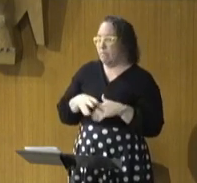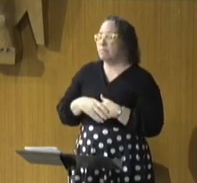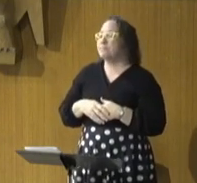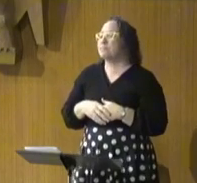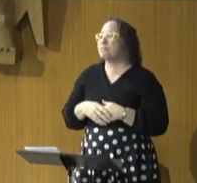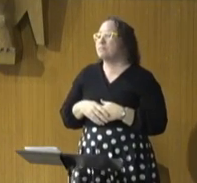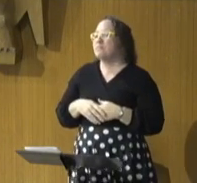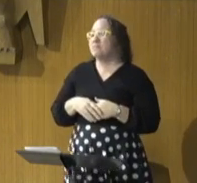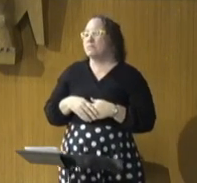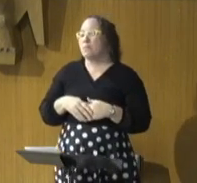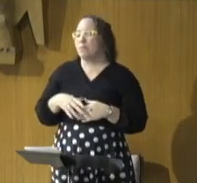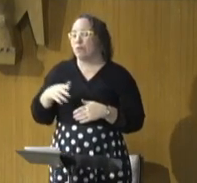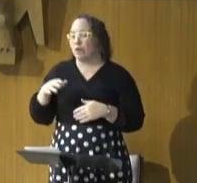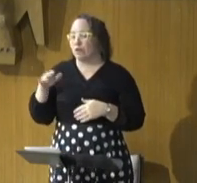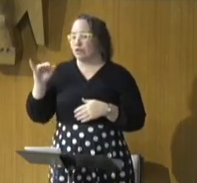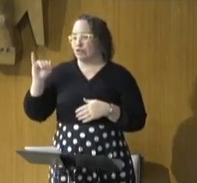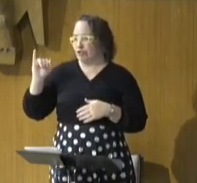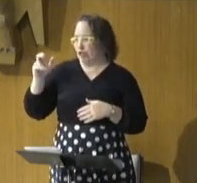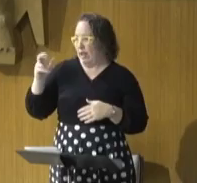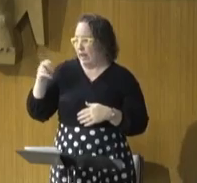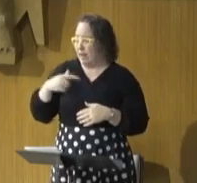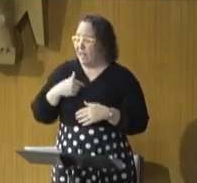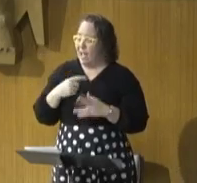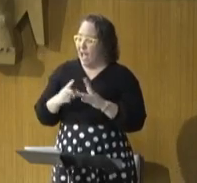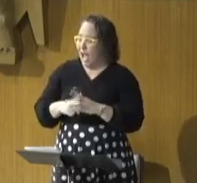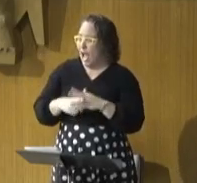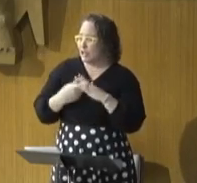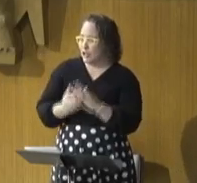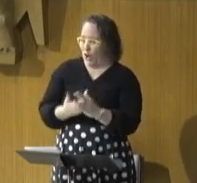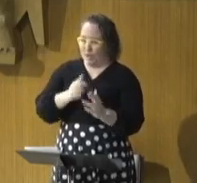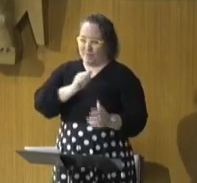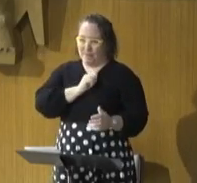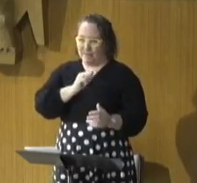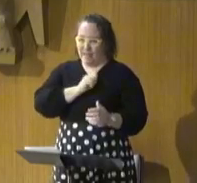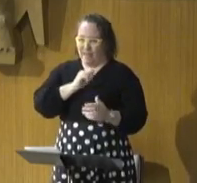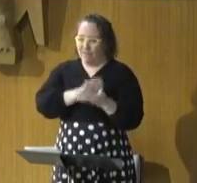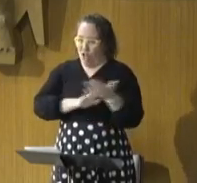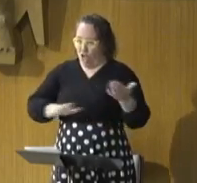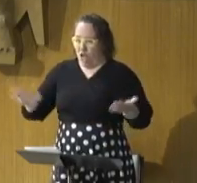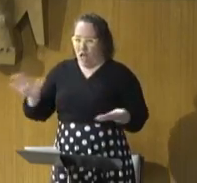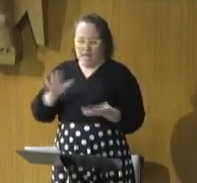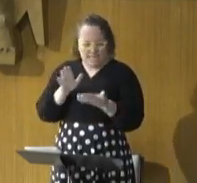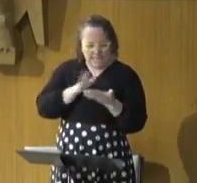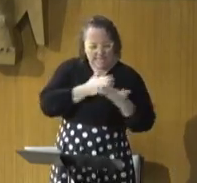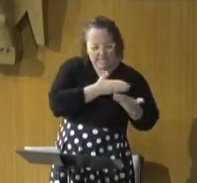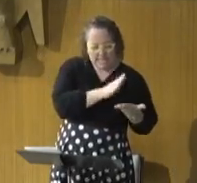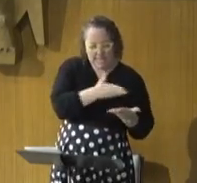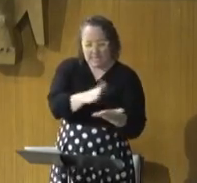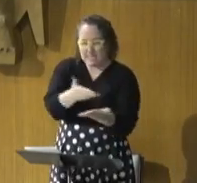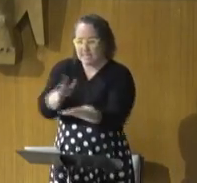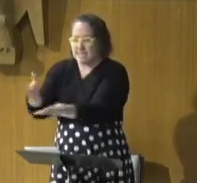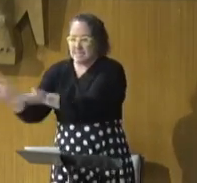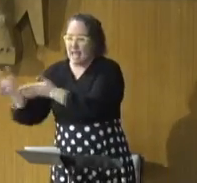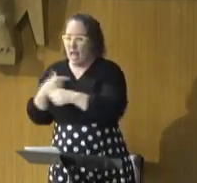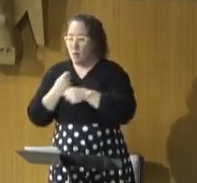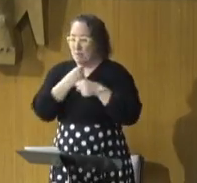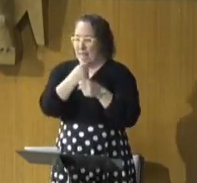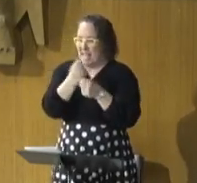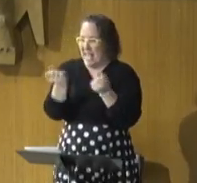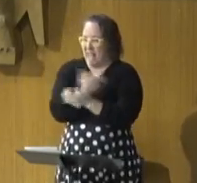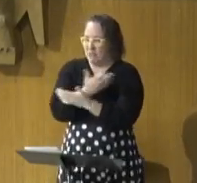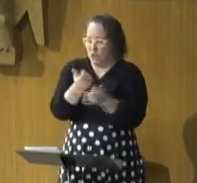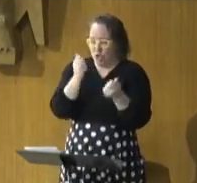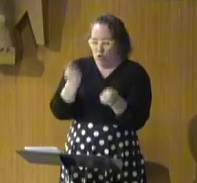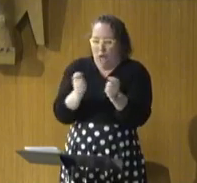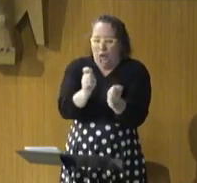I went through a phase in college when I was developing my cooking skills of putting my own twist on every recipe